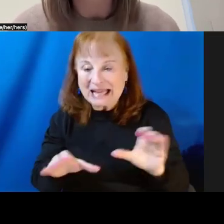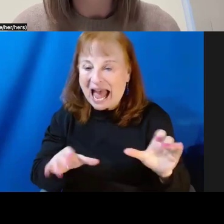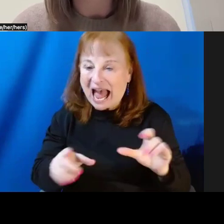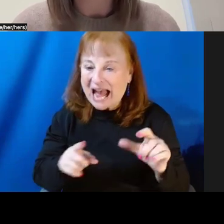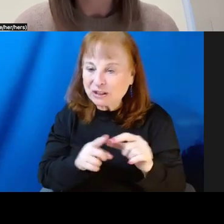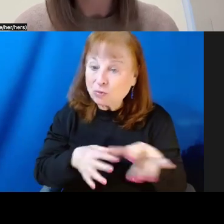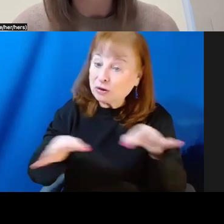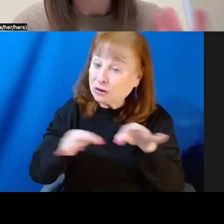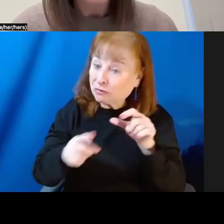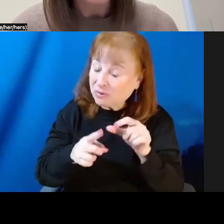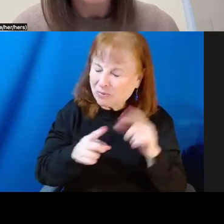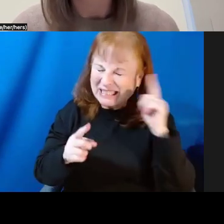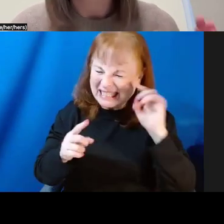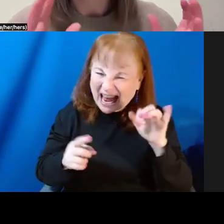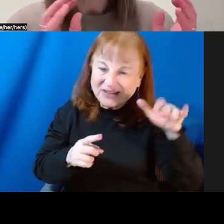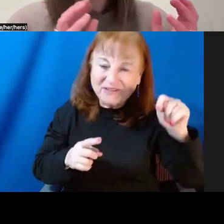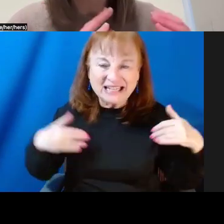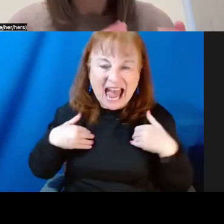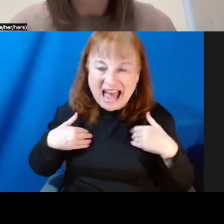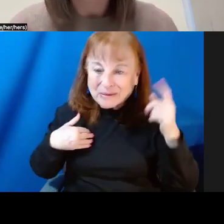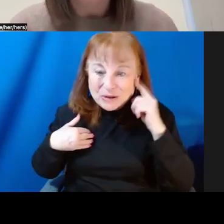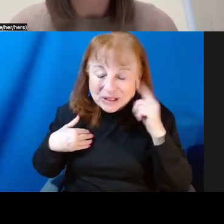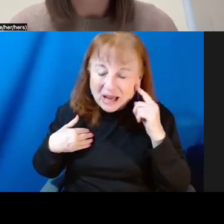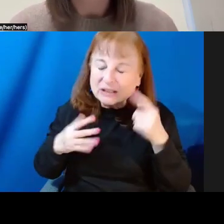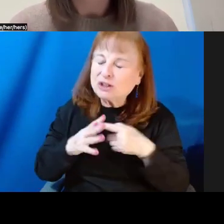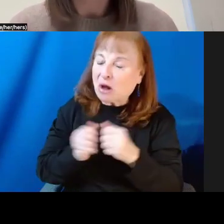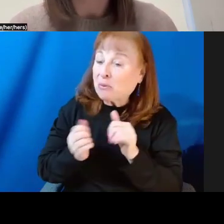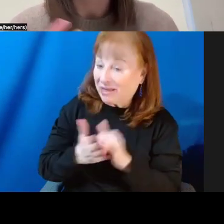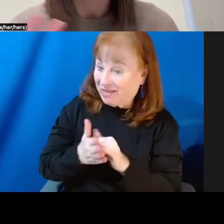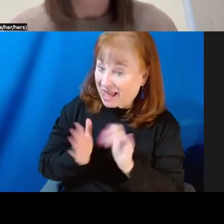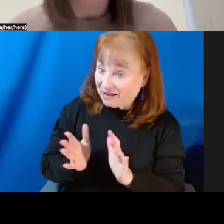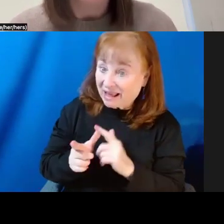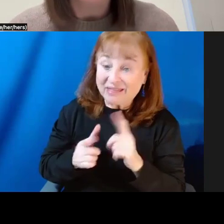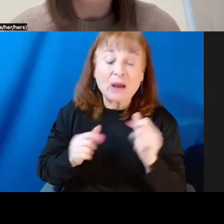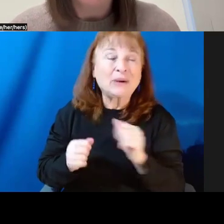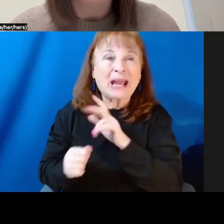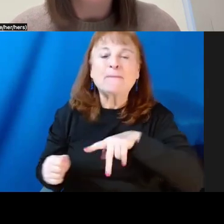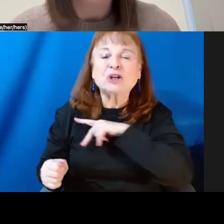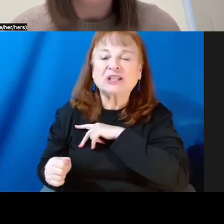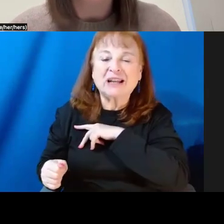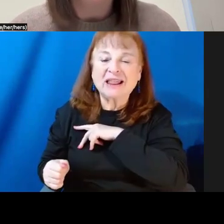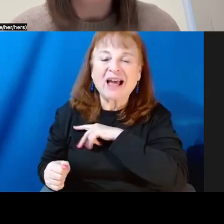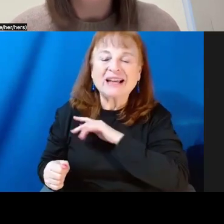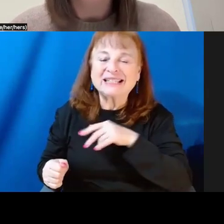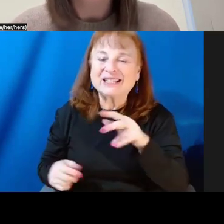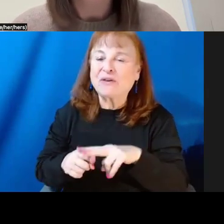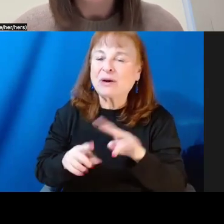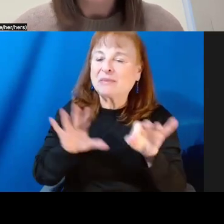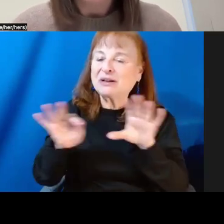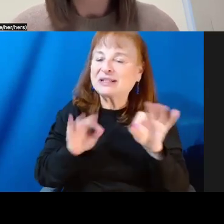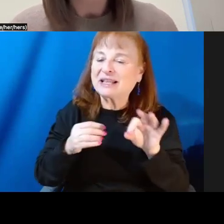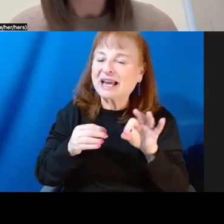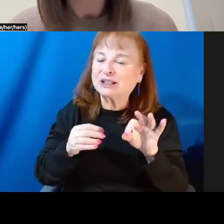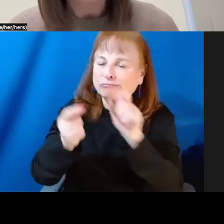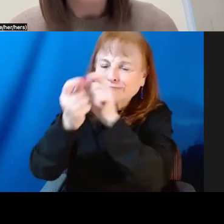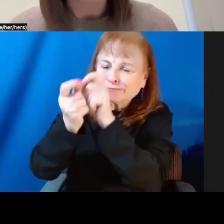descriptive words, sound effects, animal sounds. So we can start with that. And then we can personalize our vocabulary selection from there.